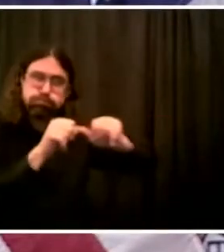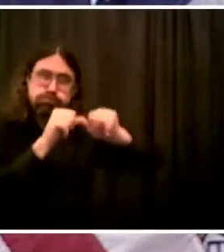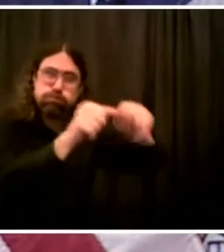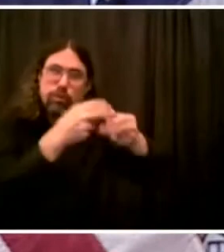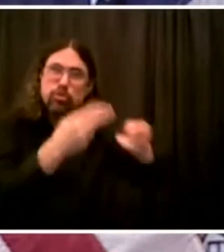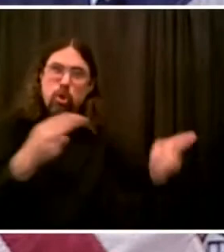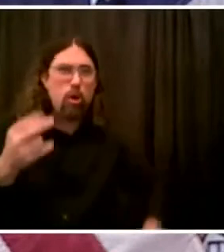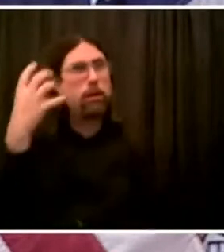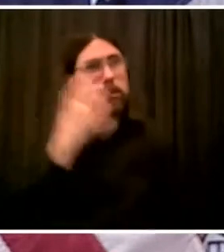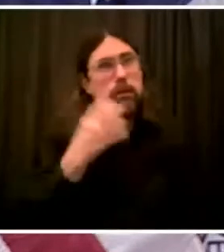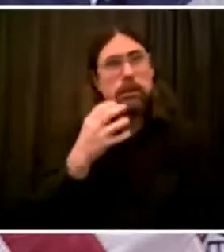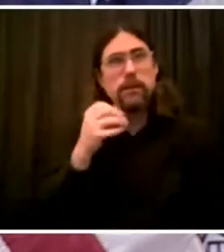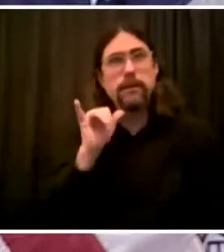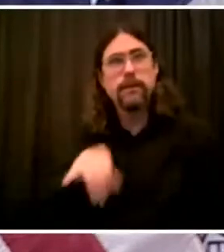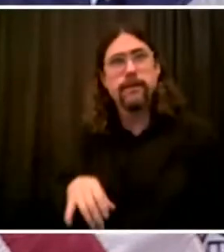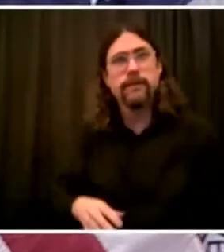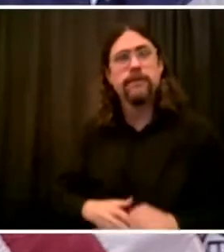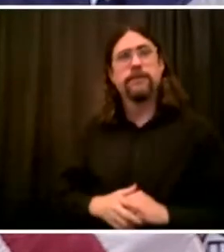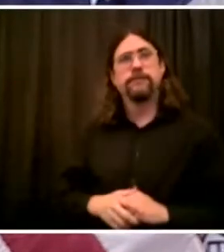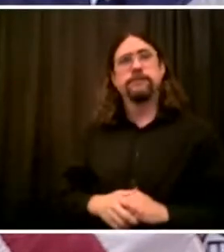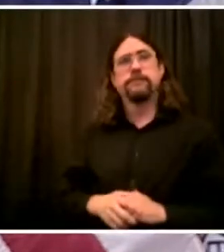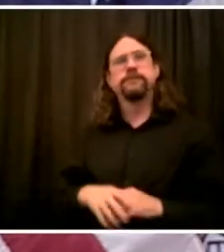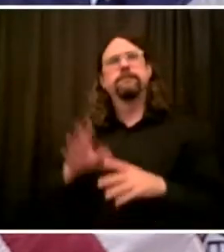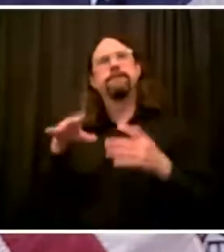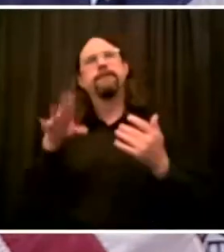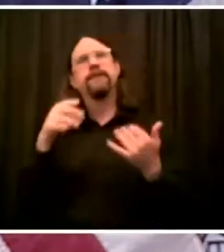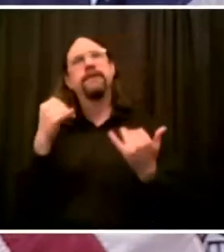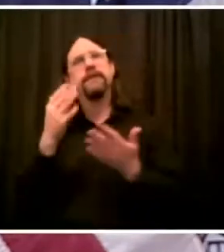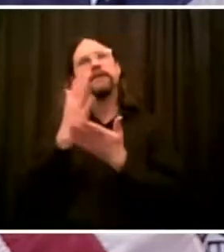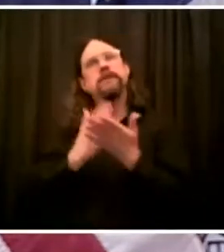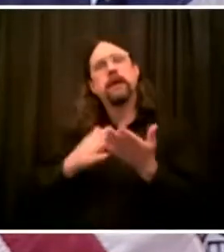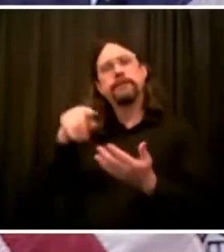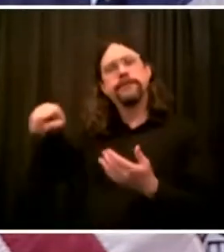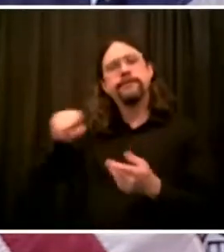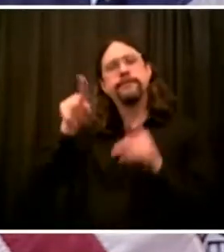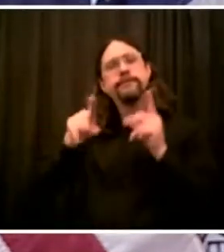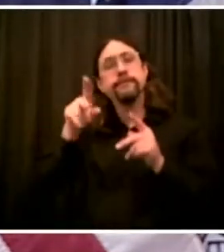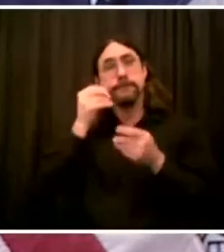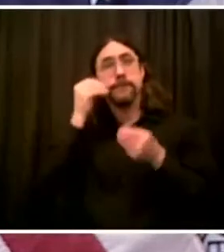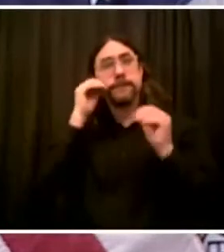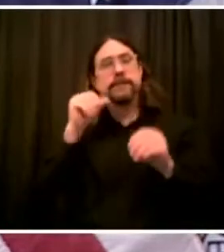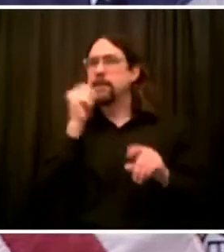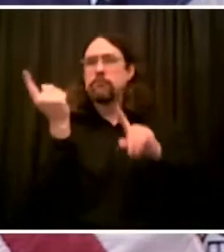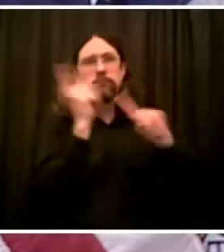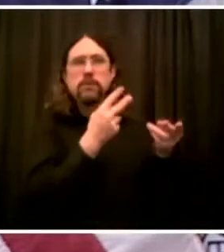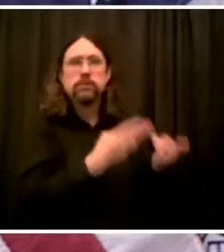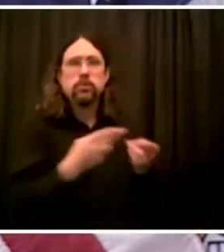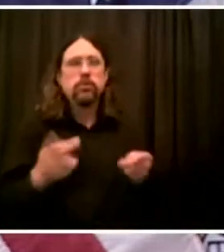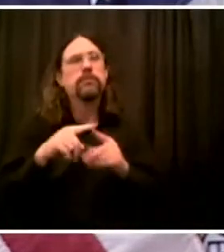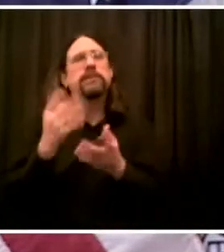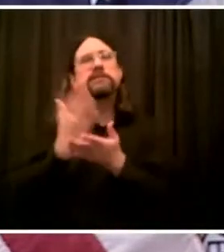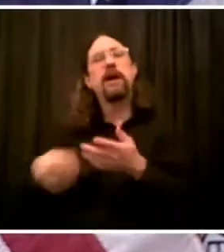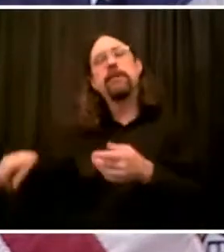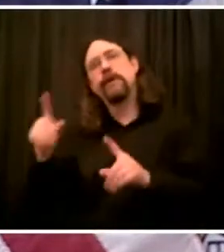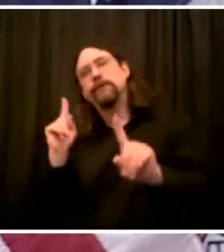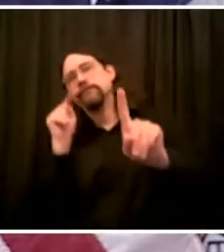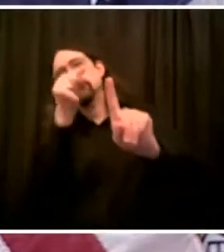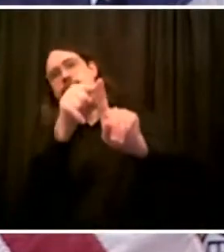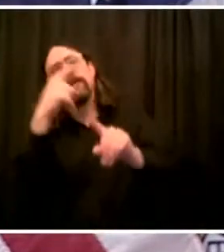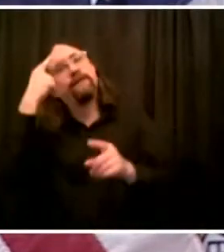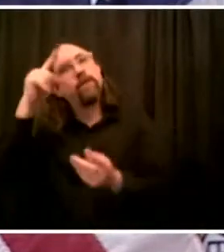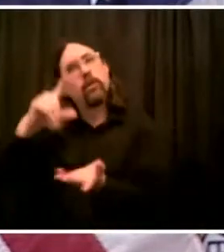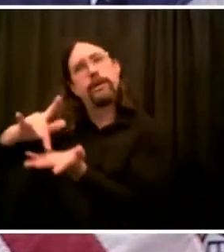first step towards people coming in. All the people who began to accept shelter, any experience there that opened